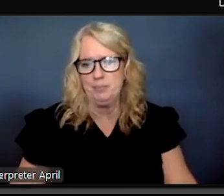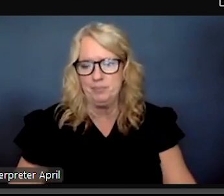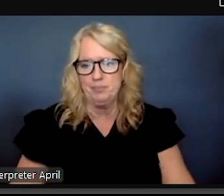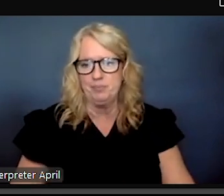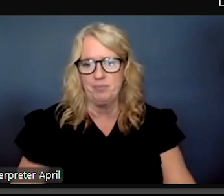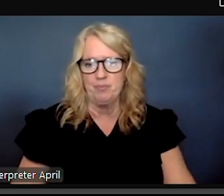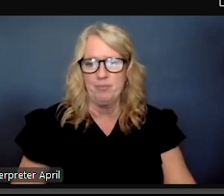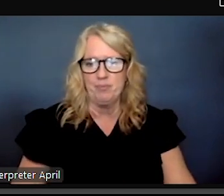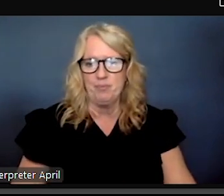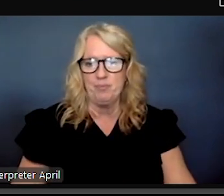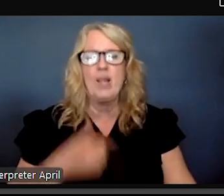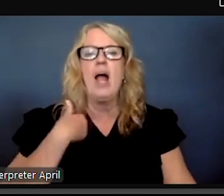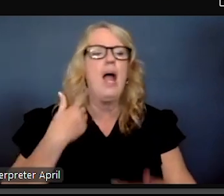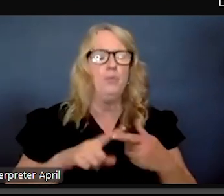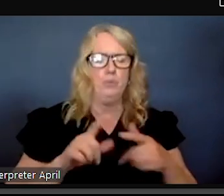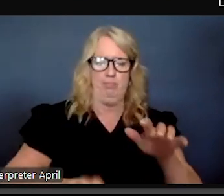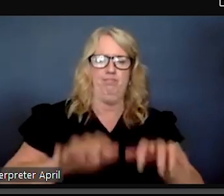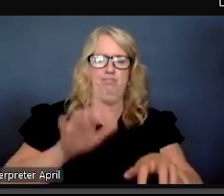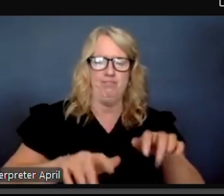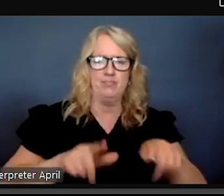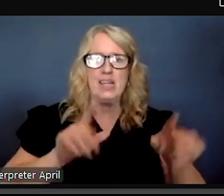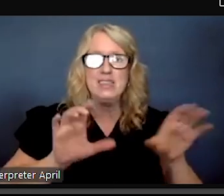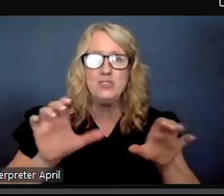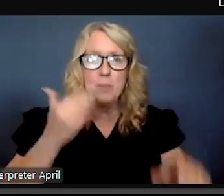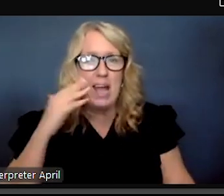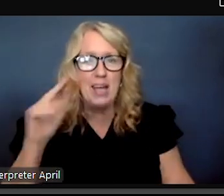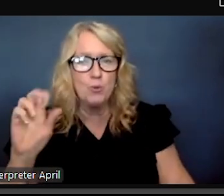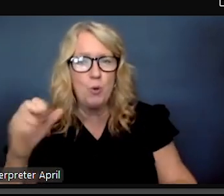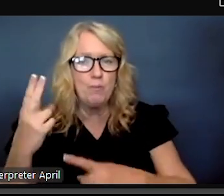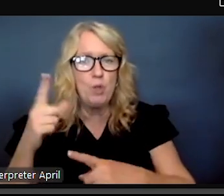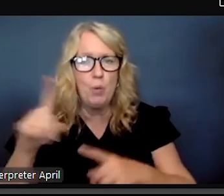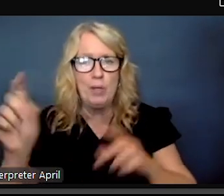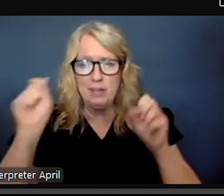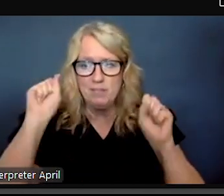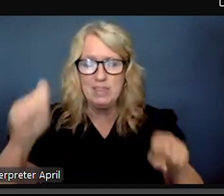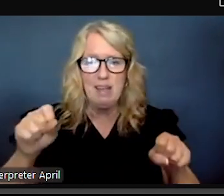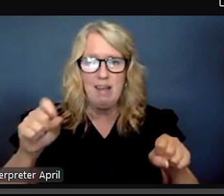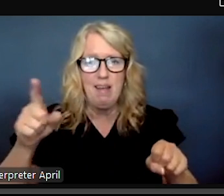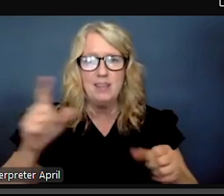No lie, I was just typing in the chat. I don't know if Noah can speak to the fact that